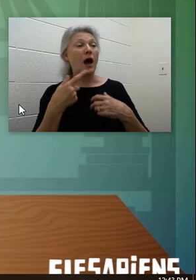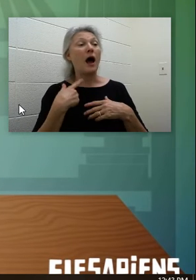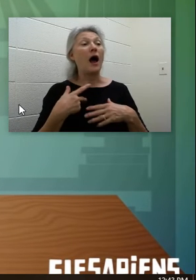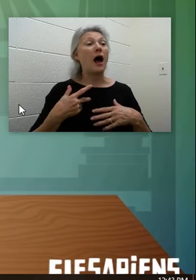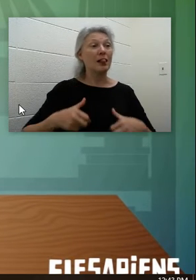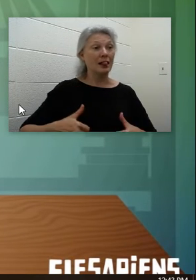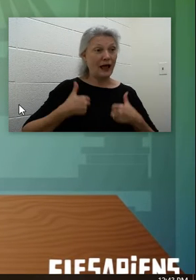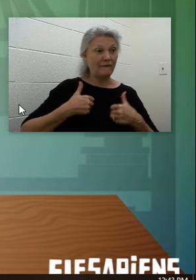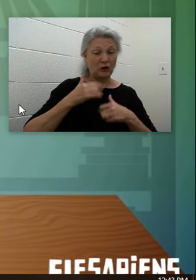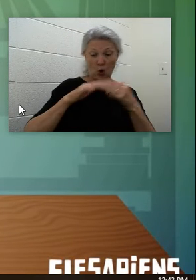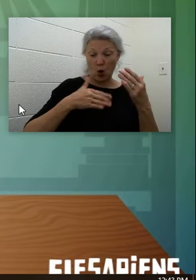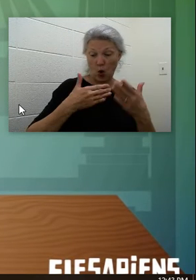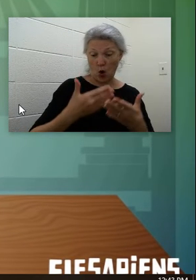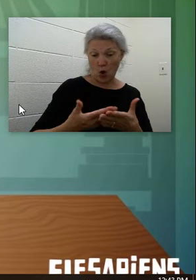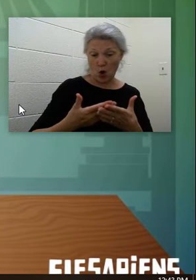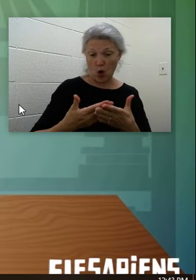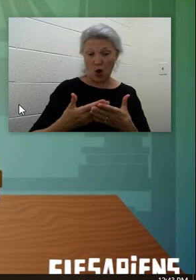system of all, you!